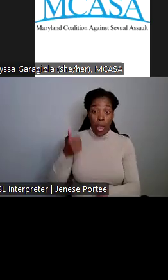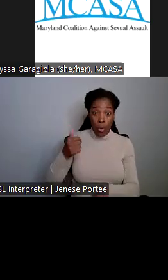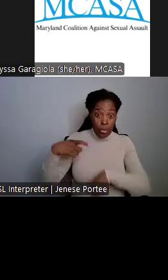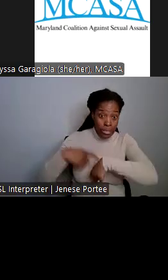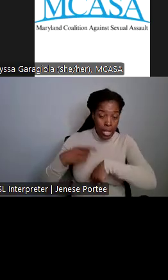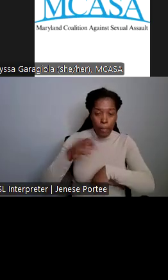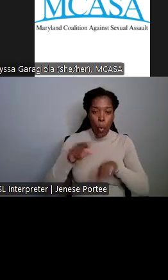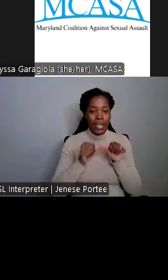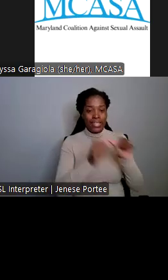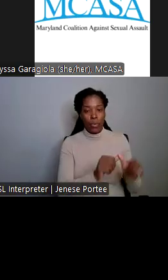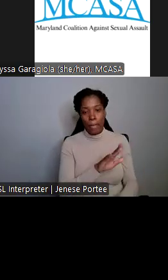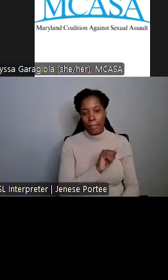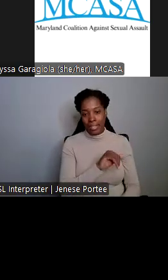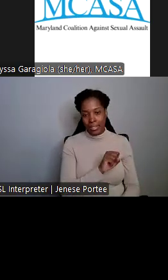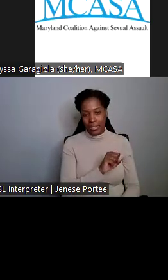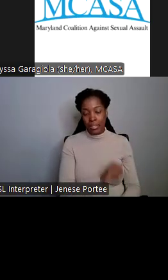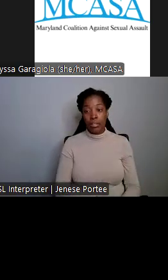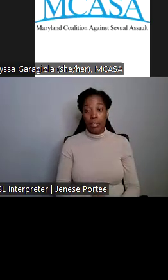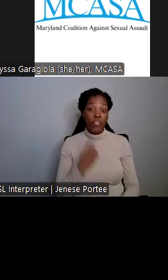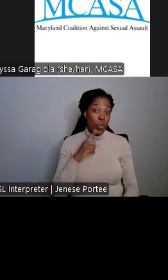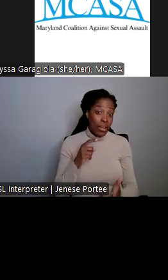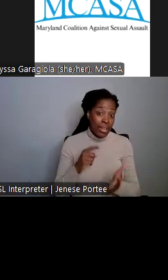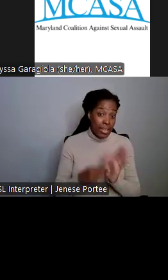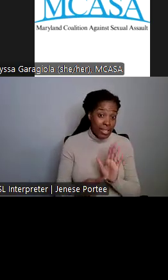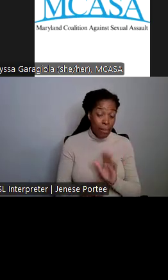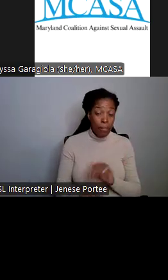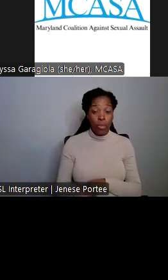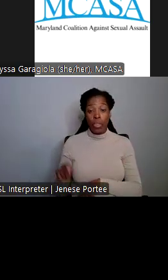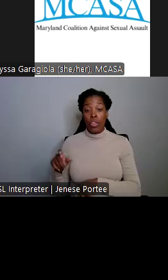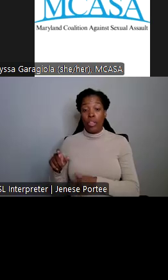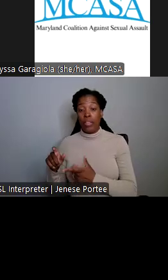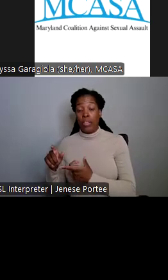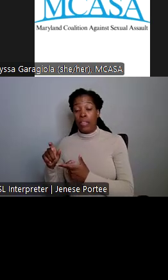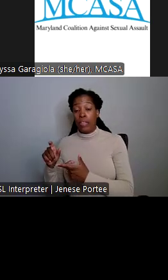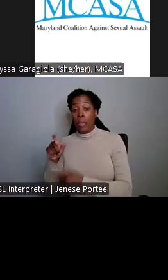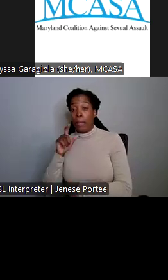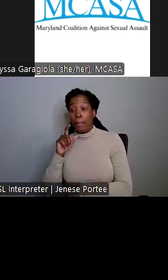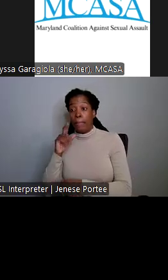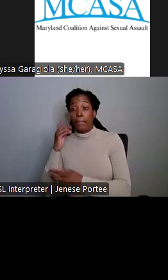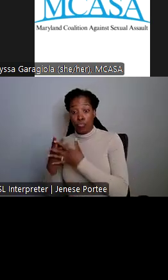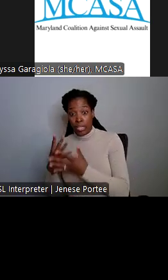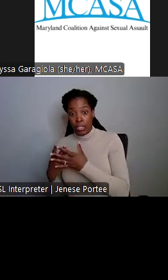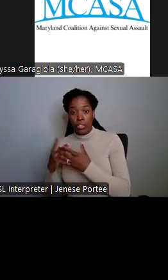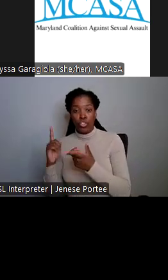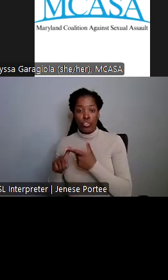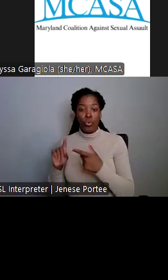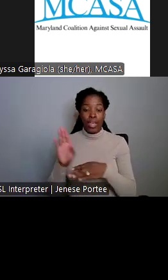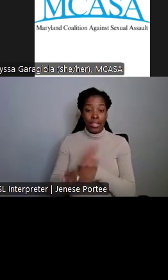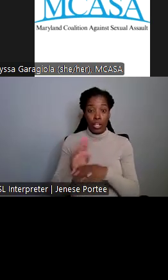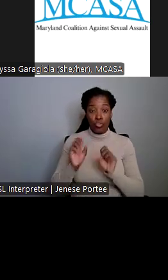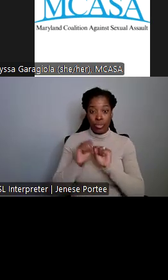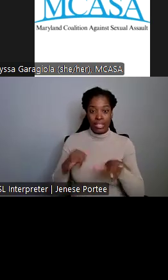So, examples here might be the prison industrial system, US policies abroad, effects of